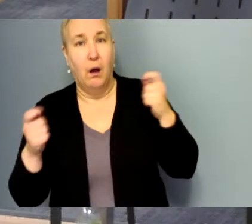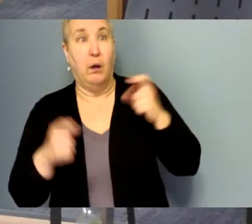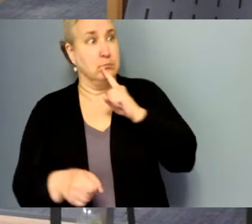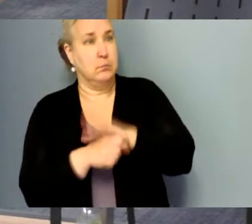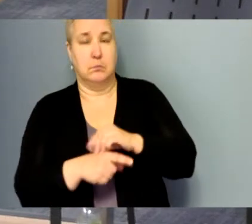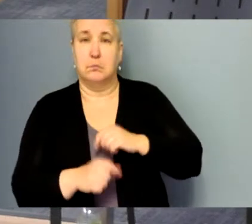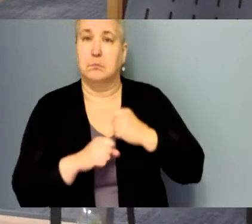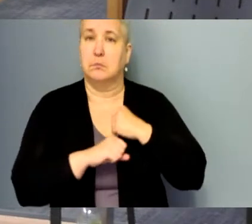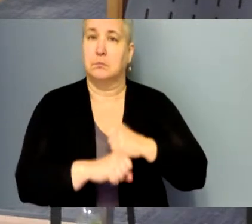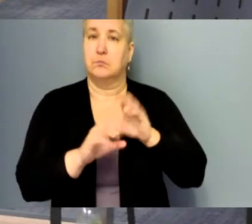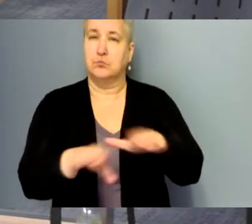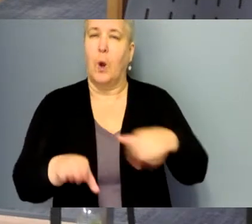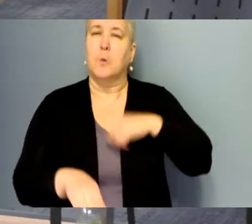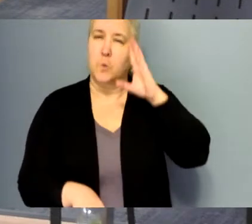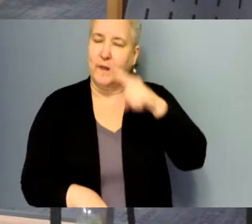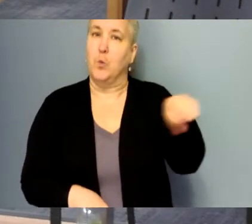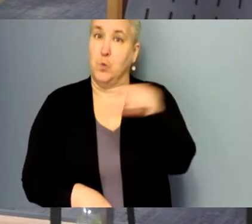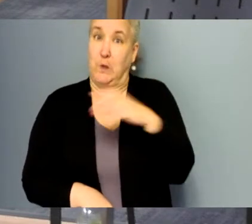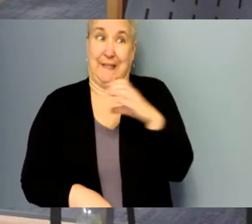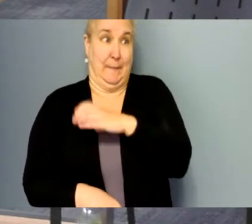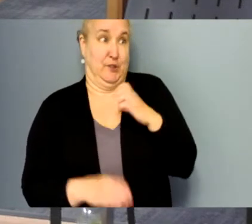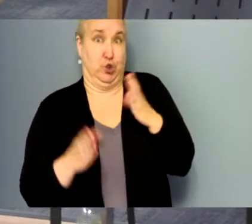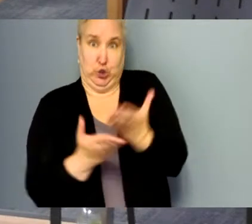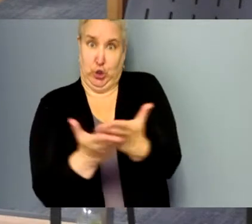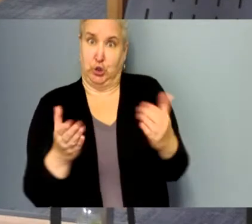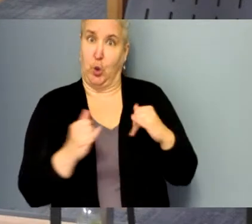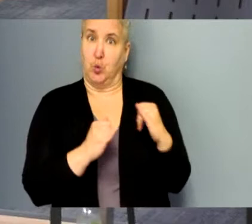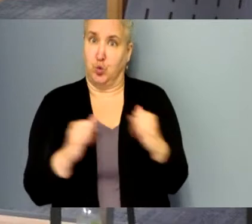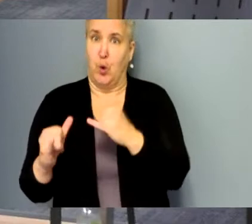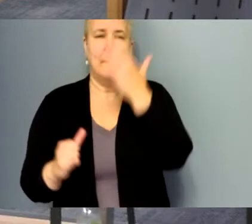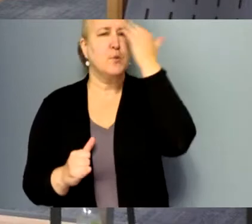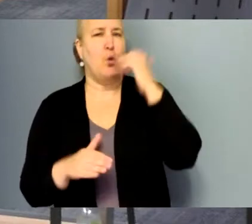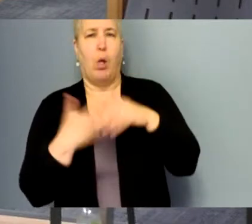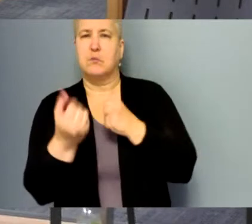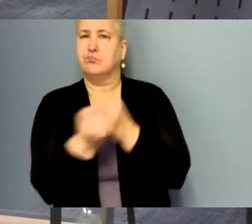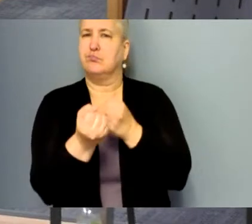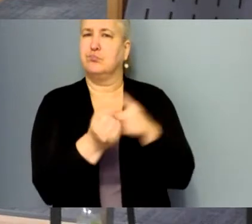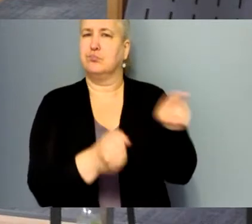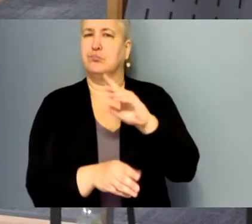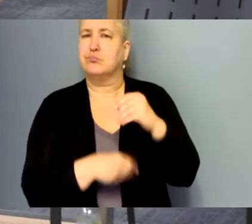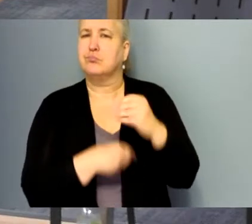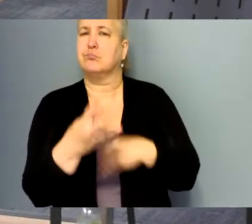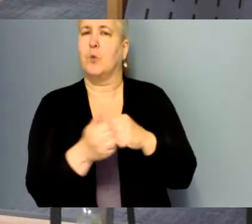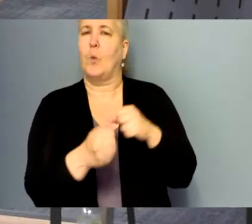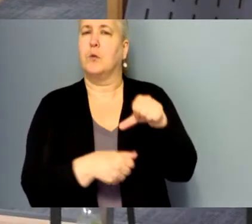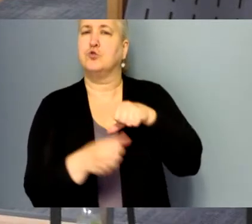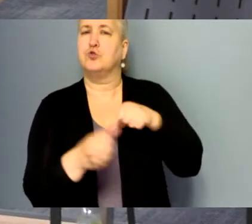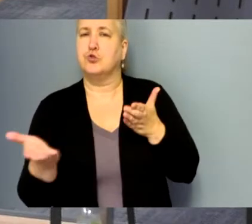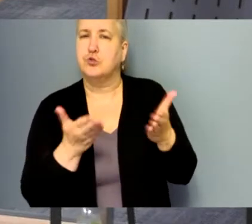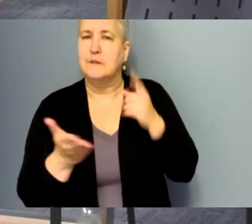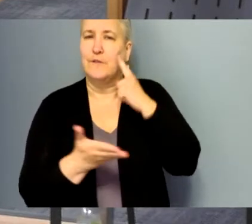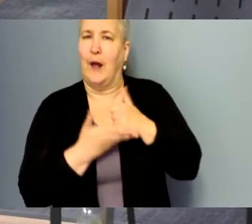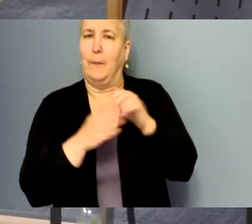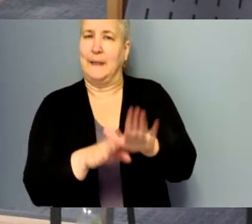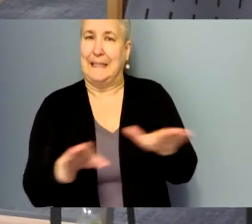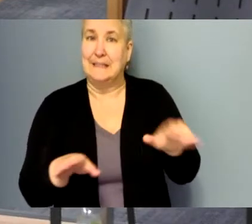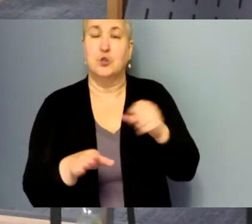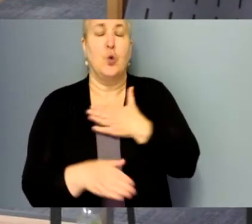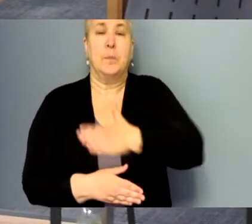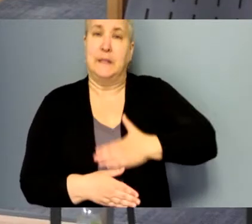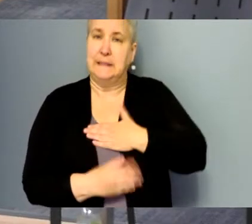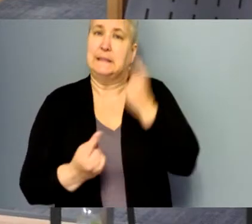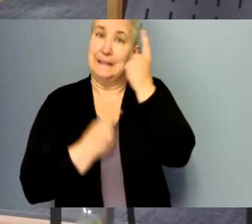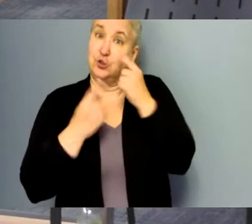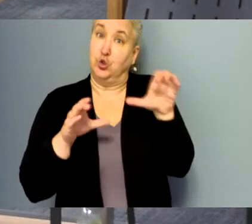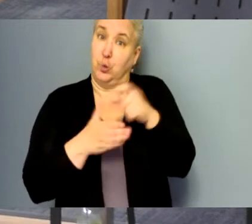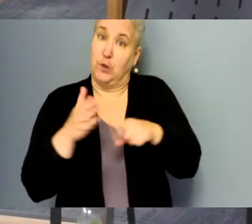protecting children, and I know that you commissioners are too, because of all the support that you provide with the social services to help kids. So please consider doing